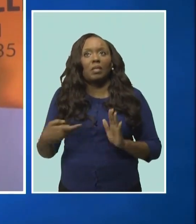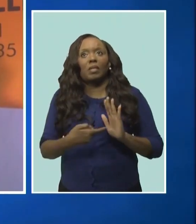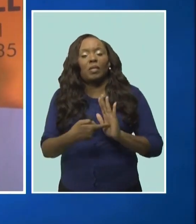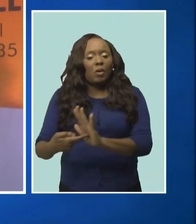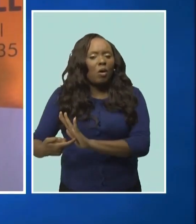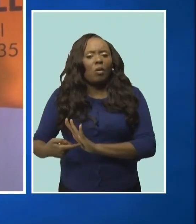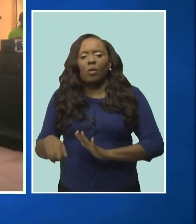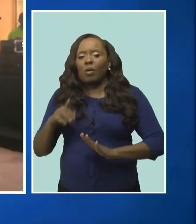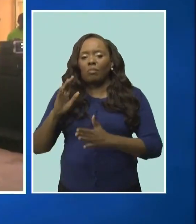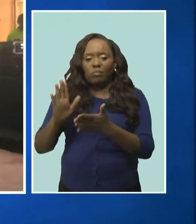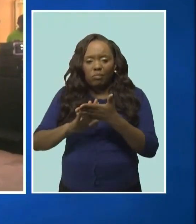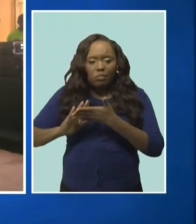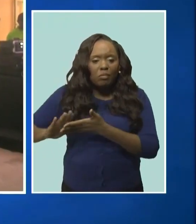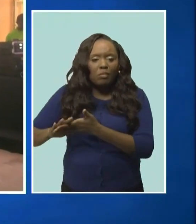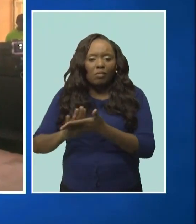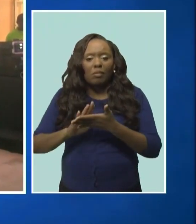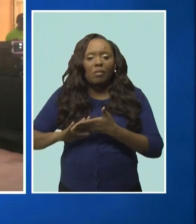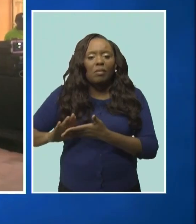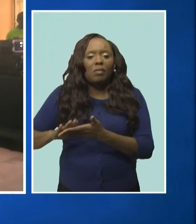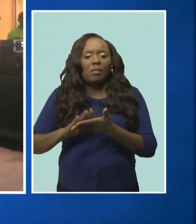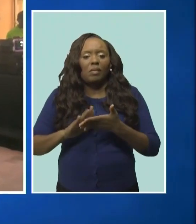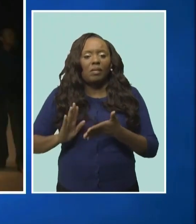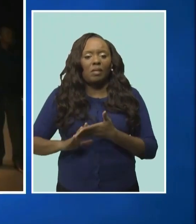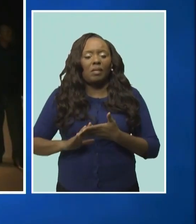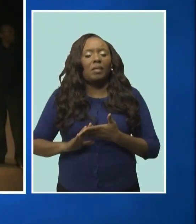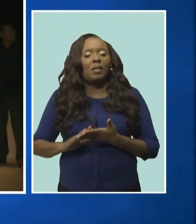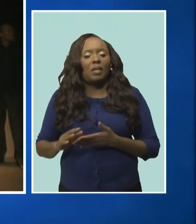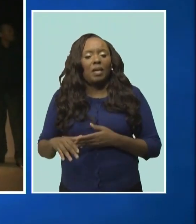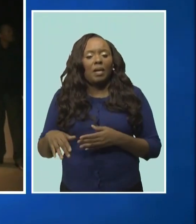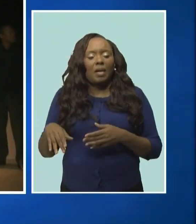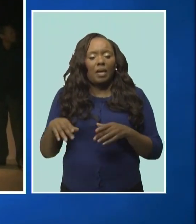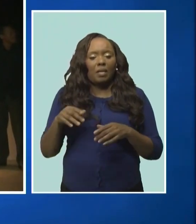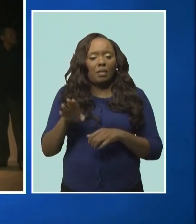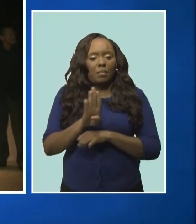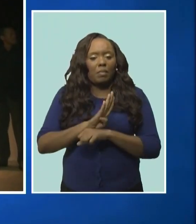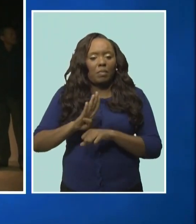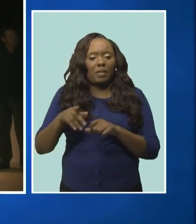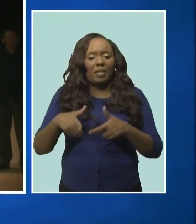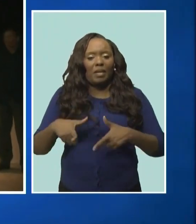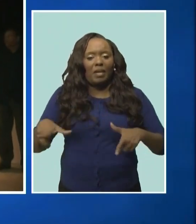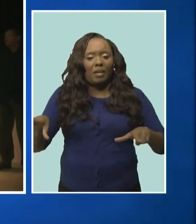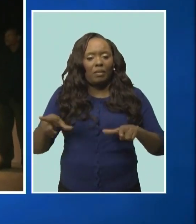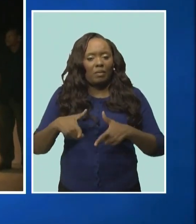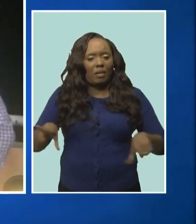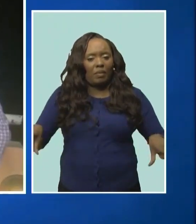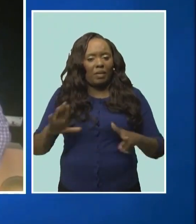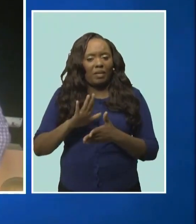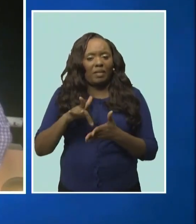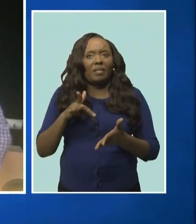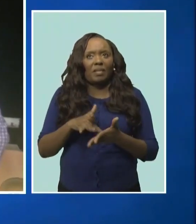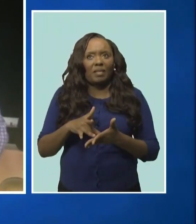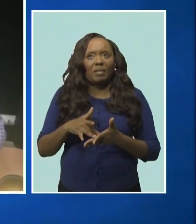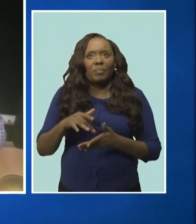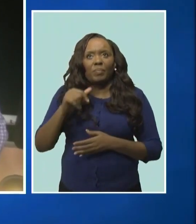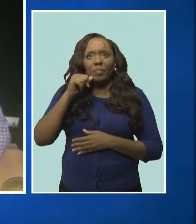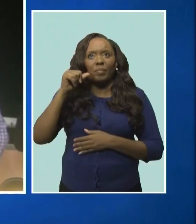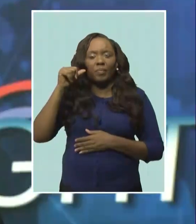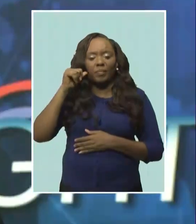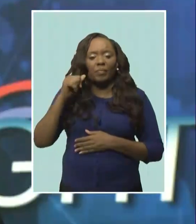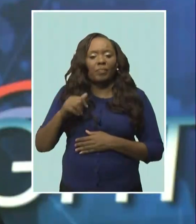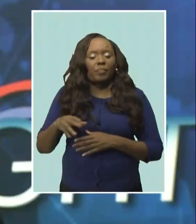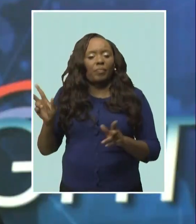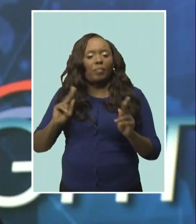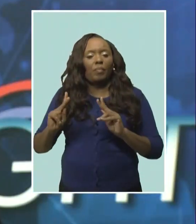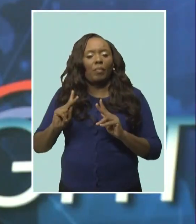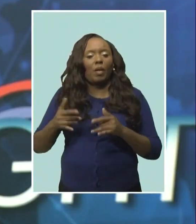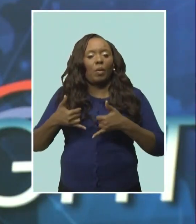appreciation during the inaugural Eagles reception in the courtyard of the College Language Center at the campus. The awardees